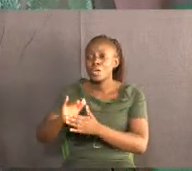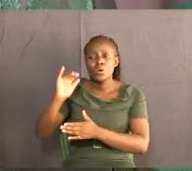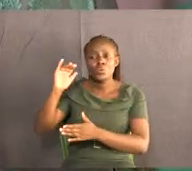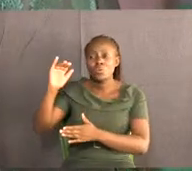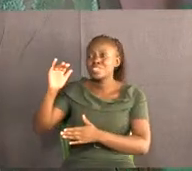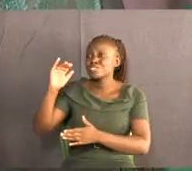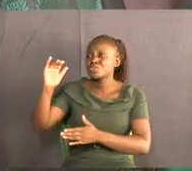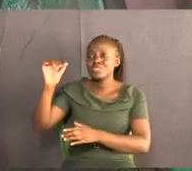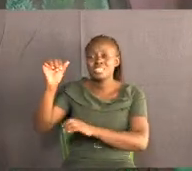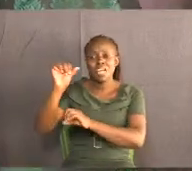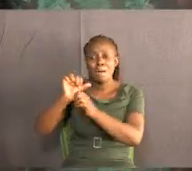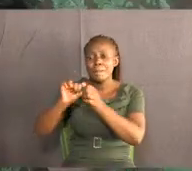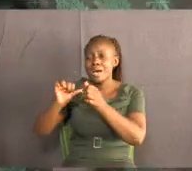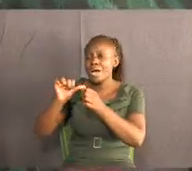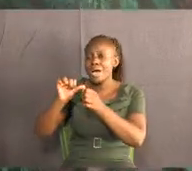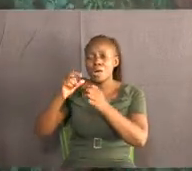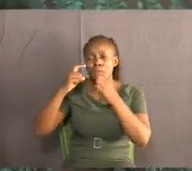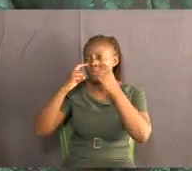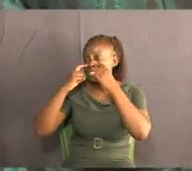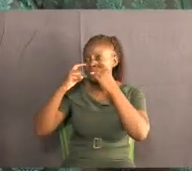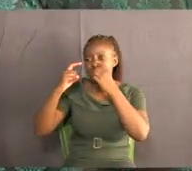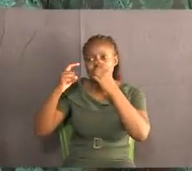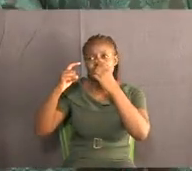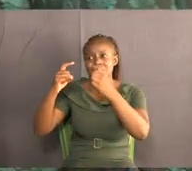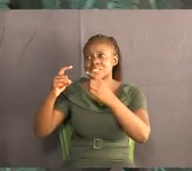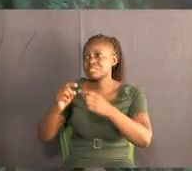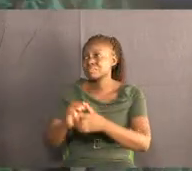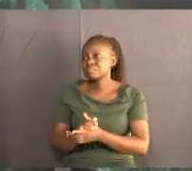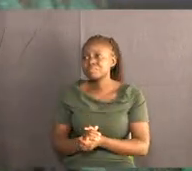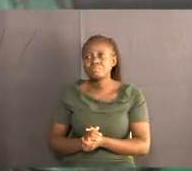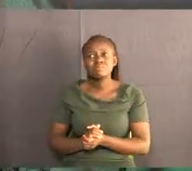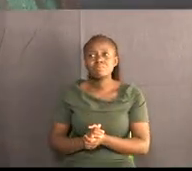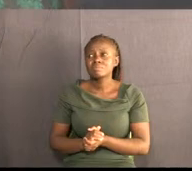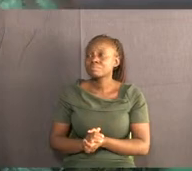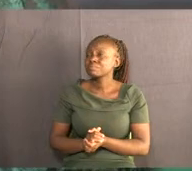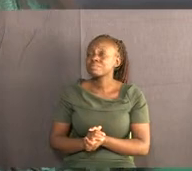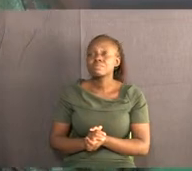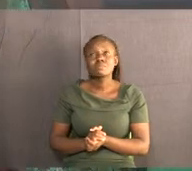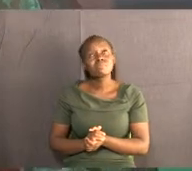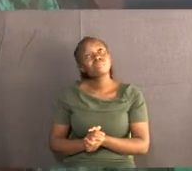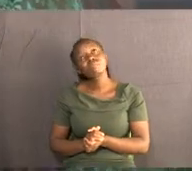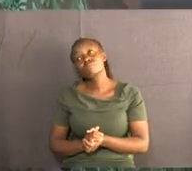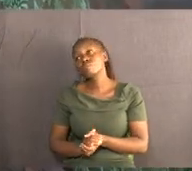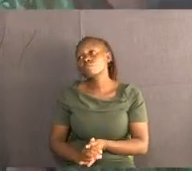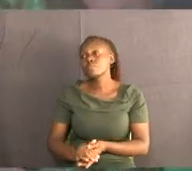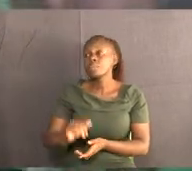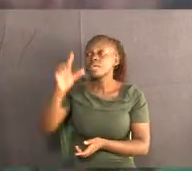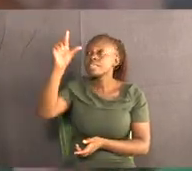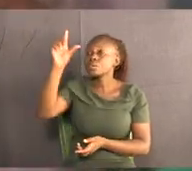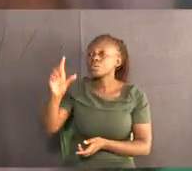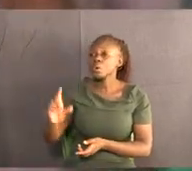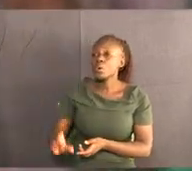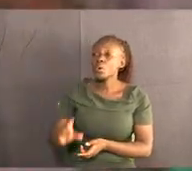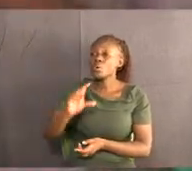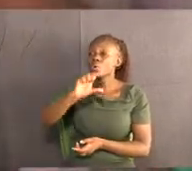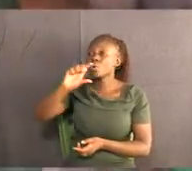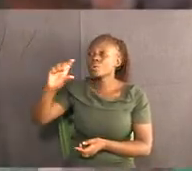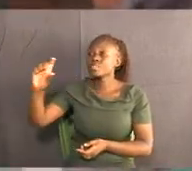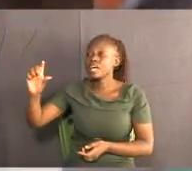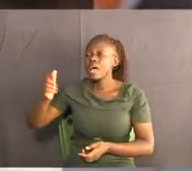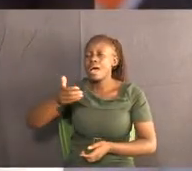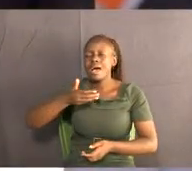Maswali ya dhambi. Ebesing msalaba unajibu. Msalaba